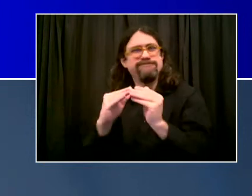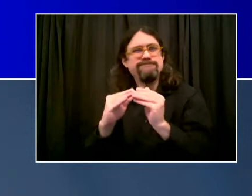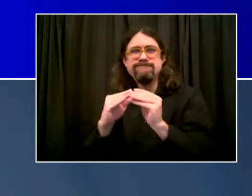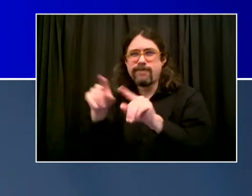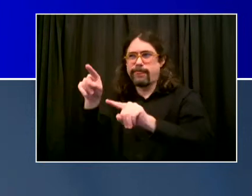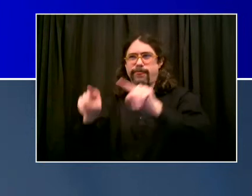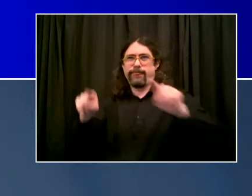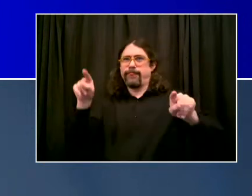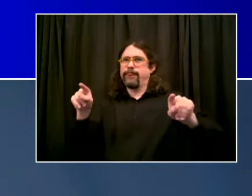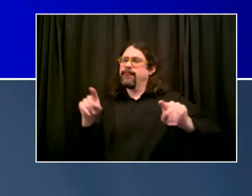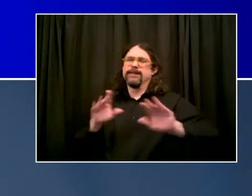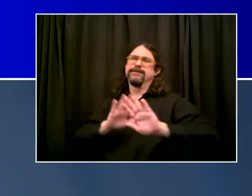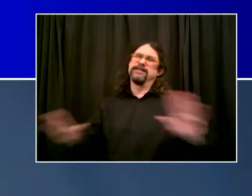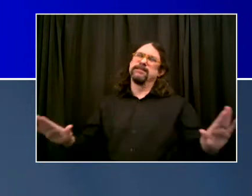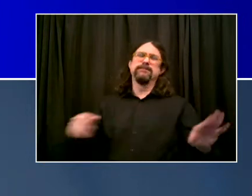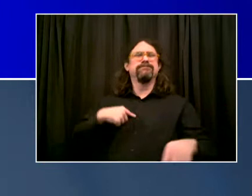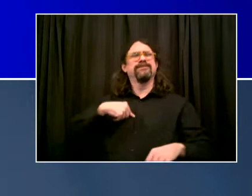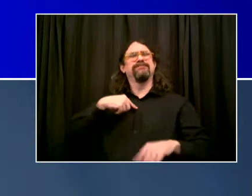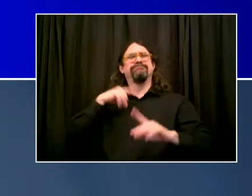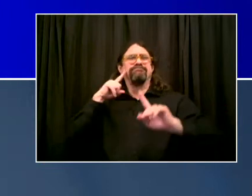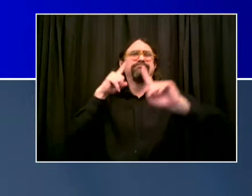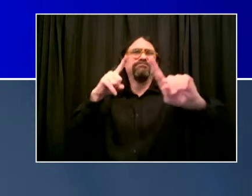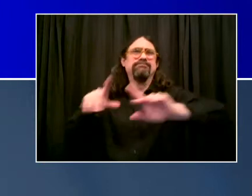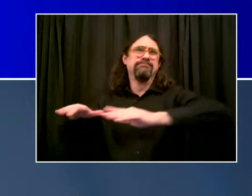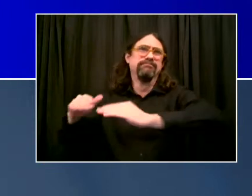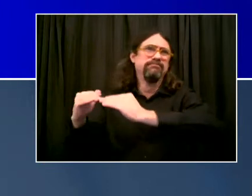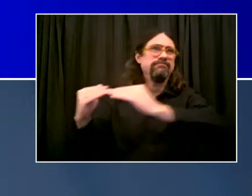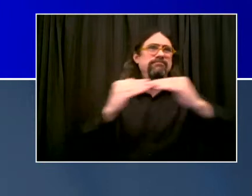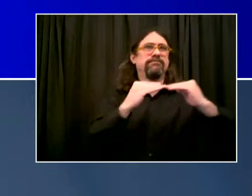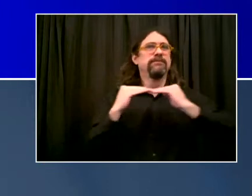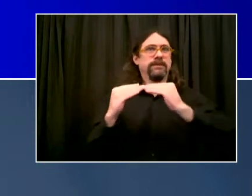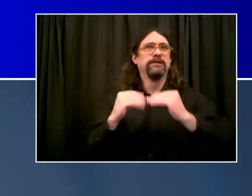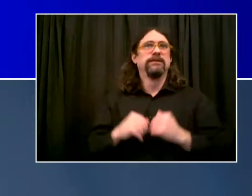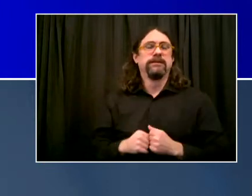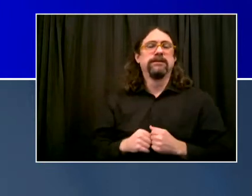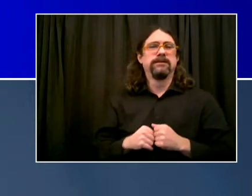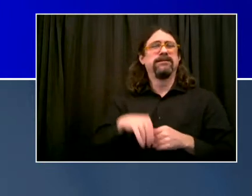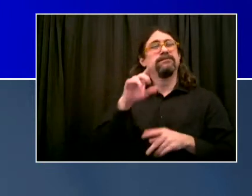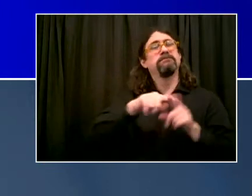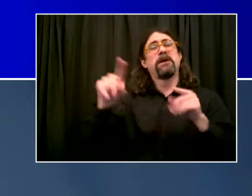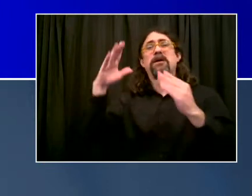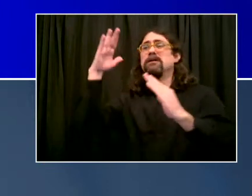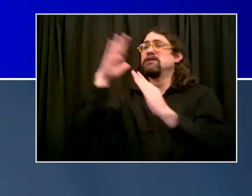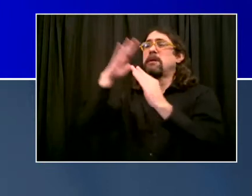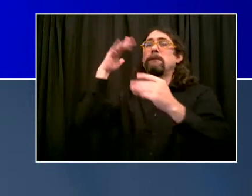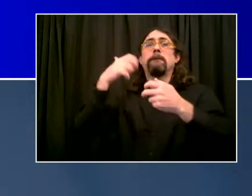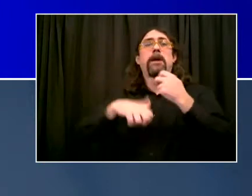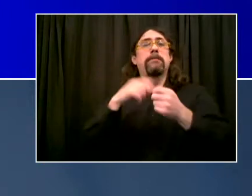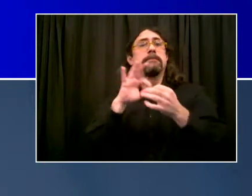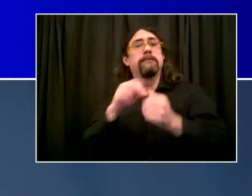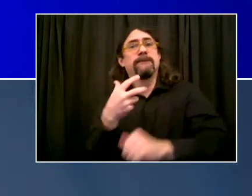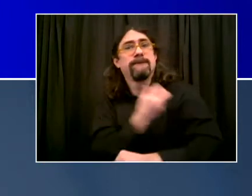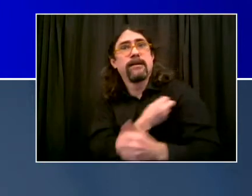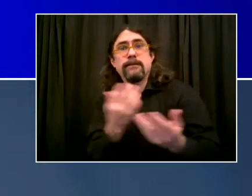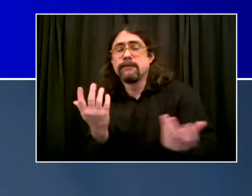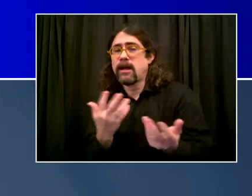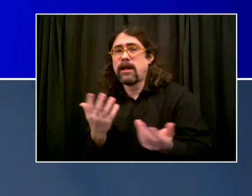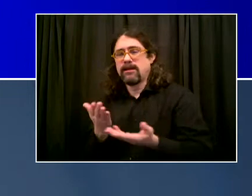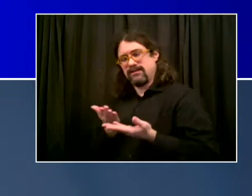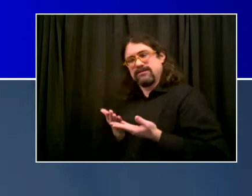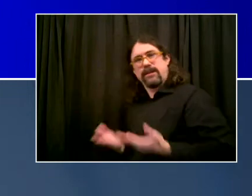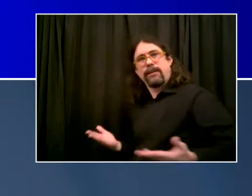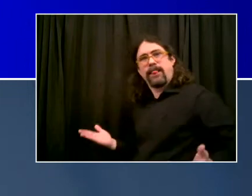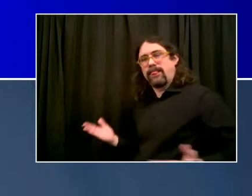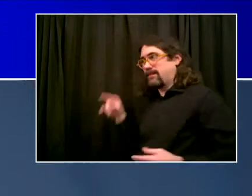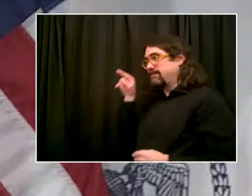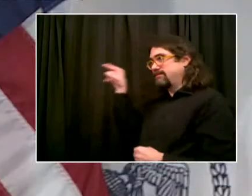central story of the vaccination effort nationwide has been lack of supply. There's a lot of things that could have been done differently